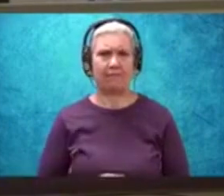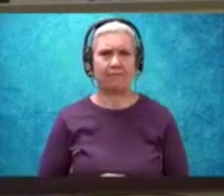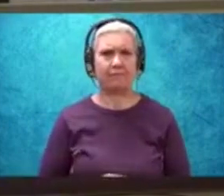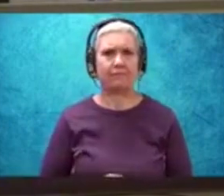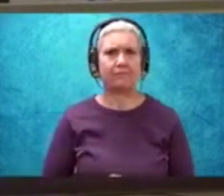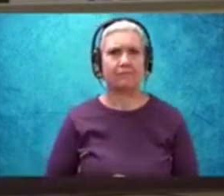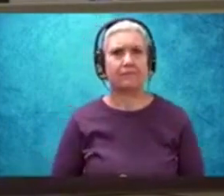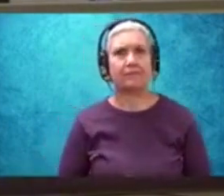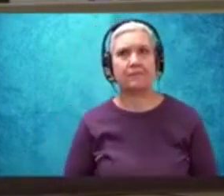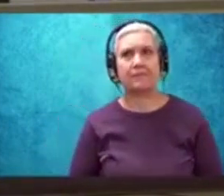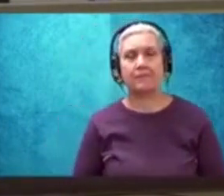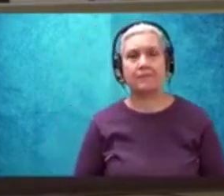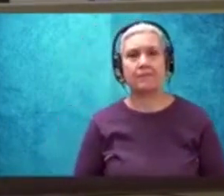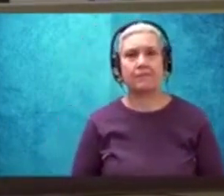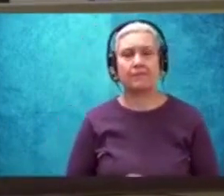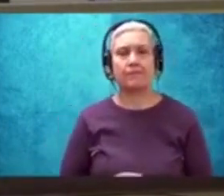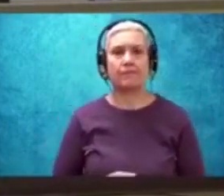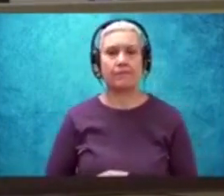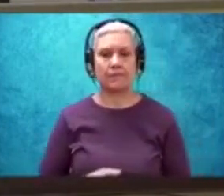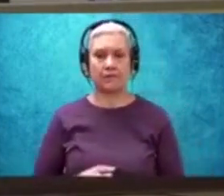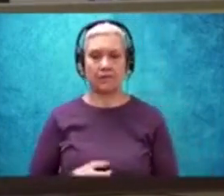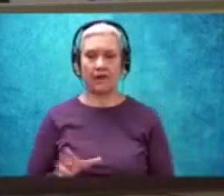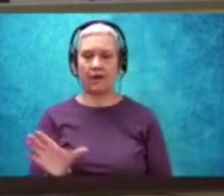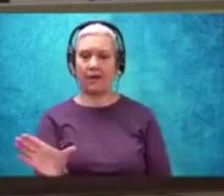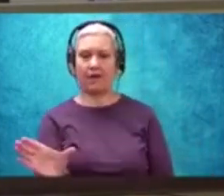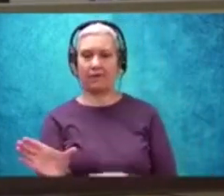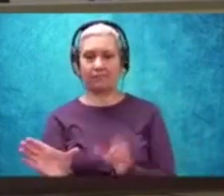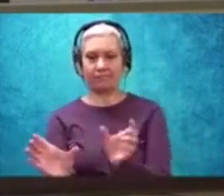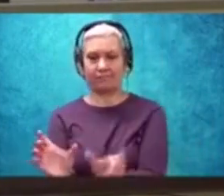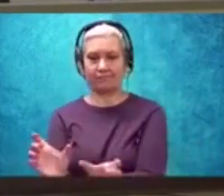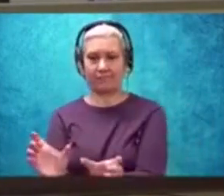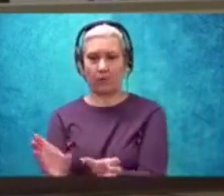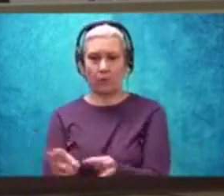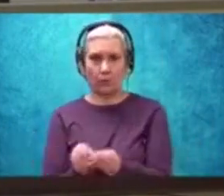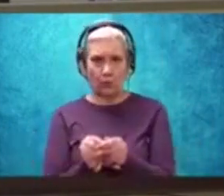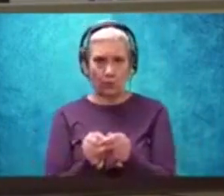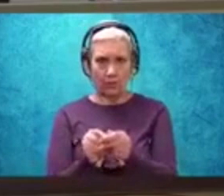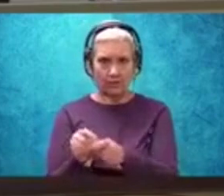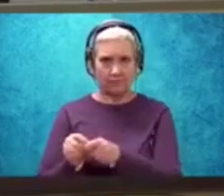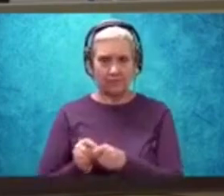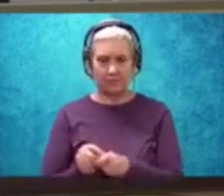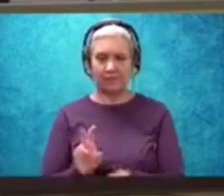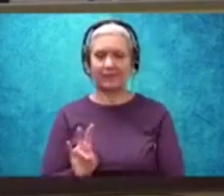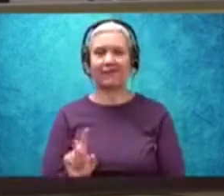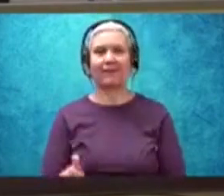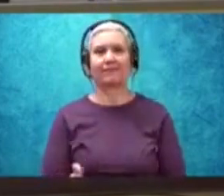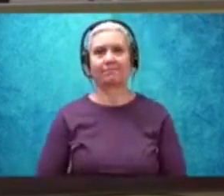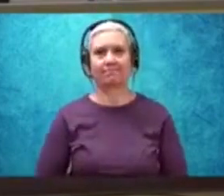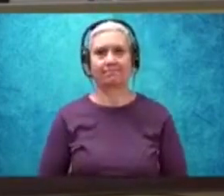And that's when we combine these like terms right here, this 2x plus the 5x gives us 7x.